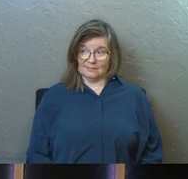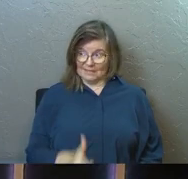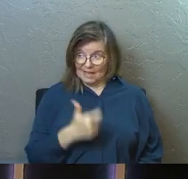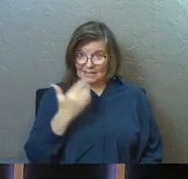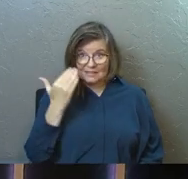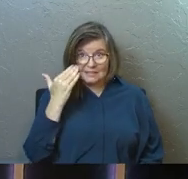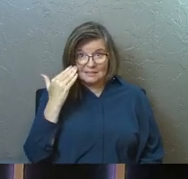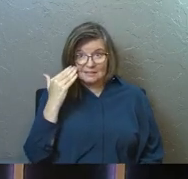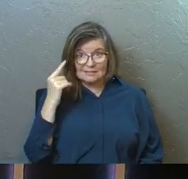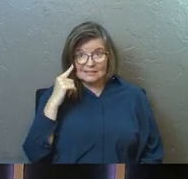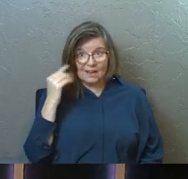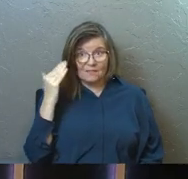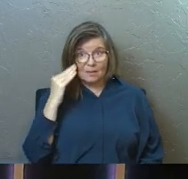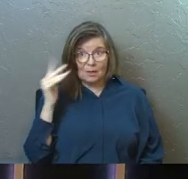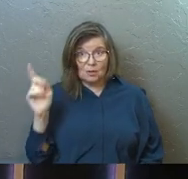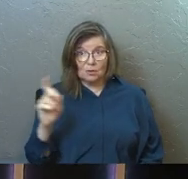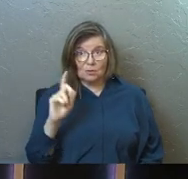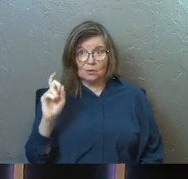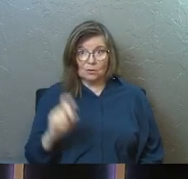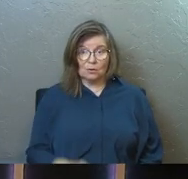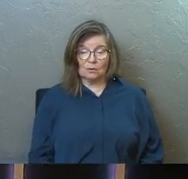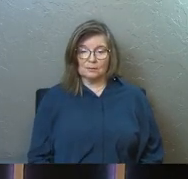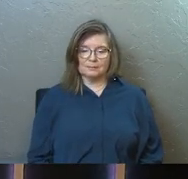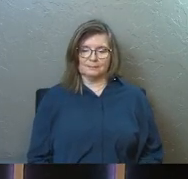Any of this sound familiar?